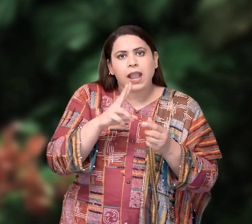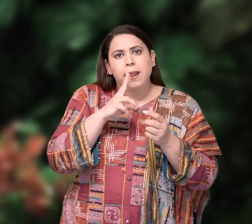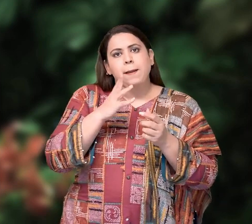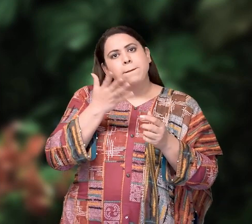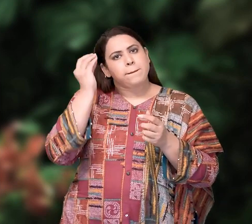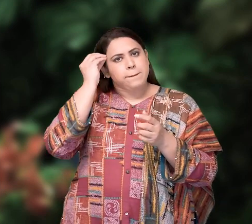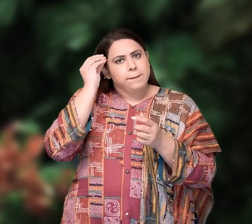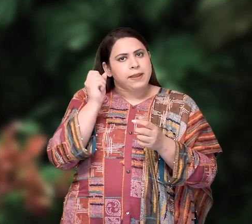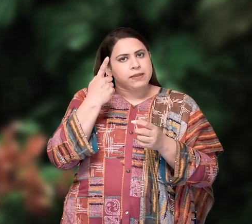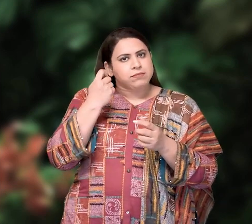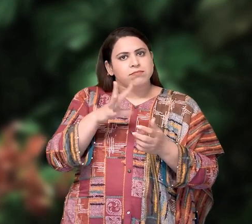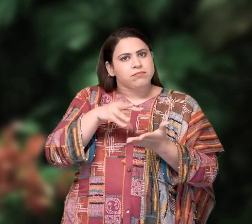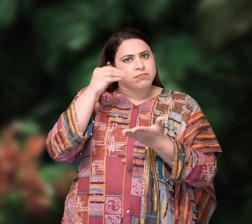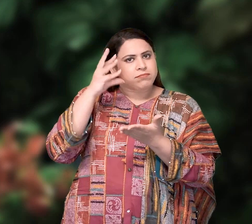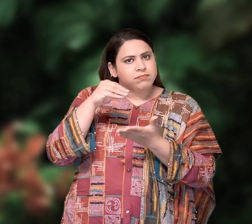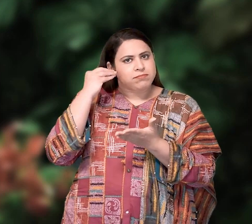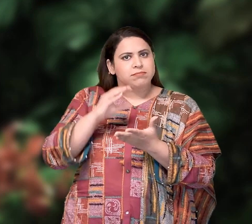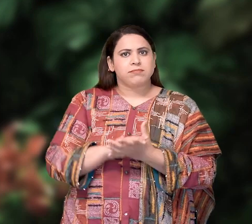them.